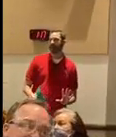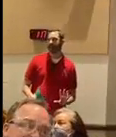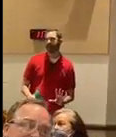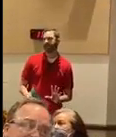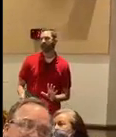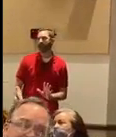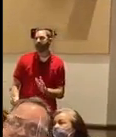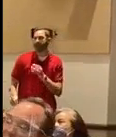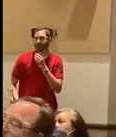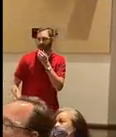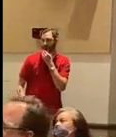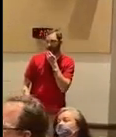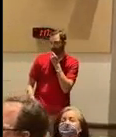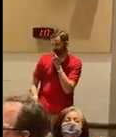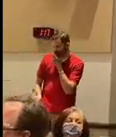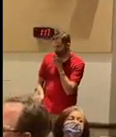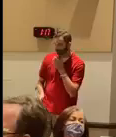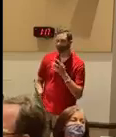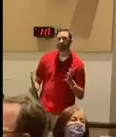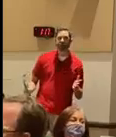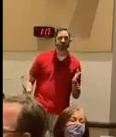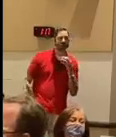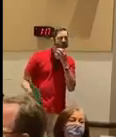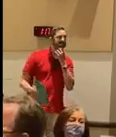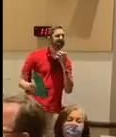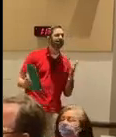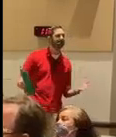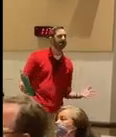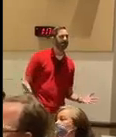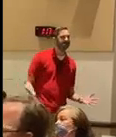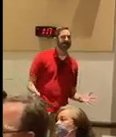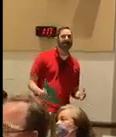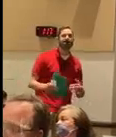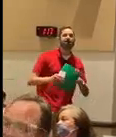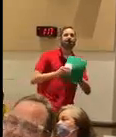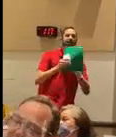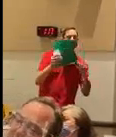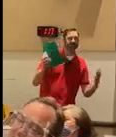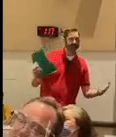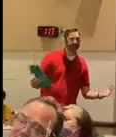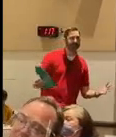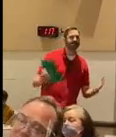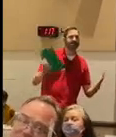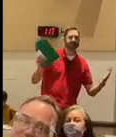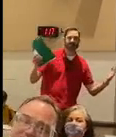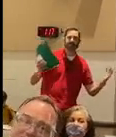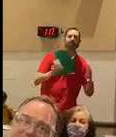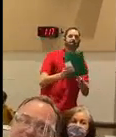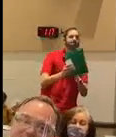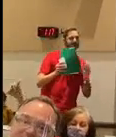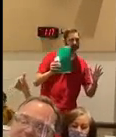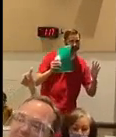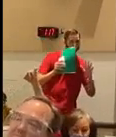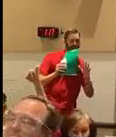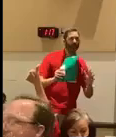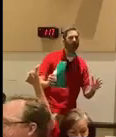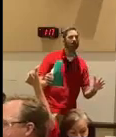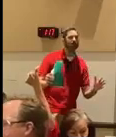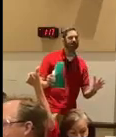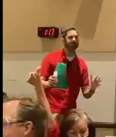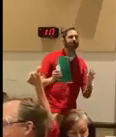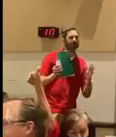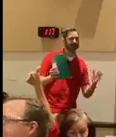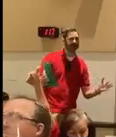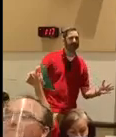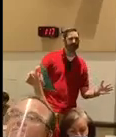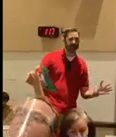punish our kids. please, They're gonna keep punishing our kids. They're please, holding guys, everyone we hostage. need them on our side. Let's just go along